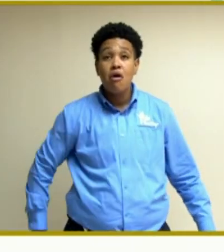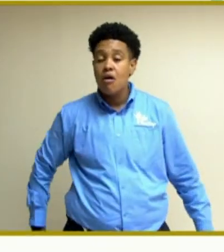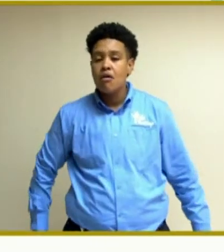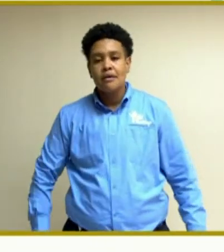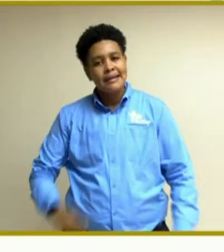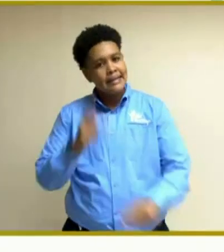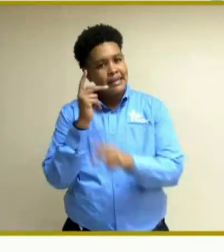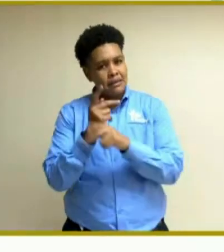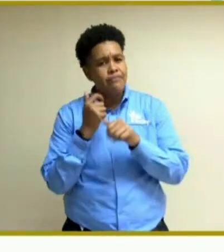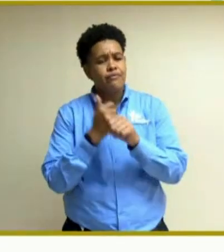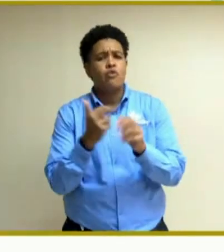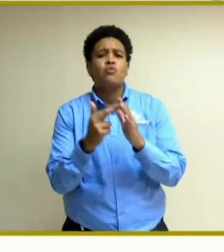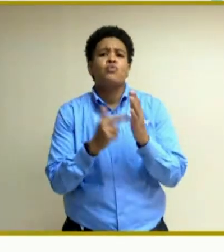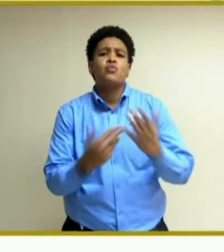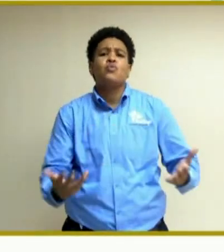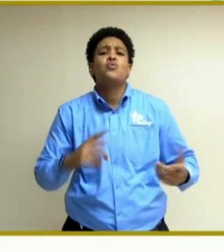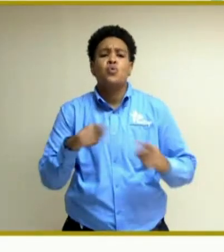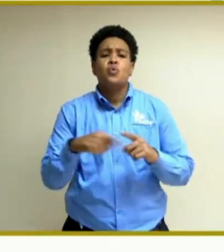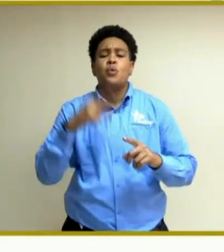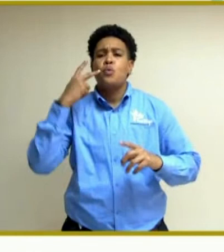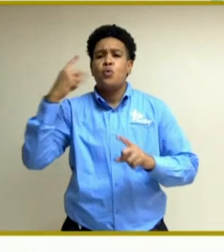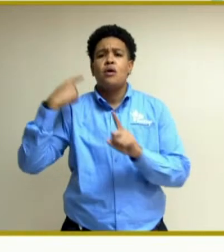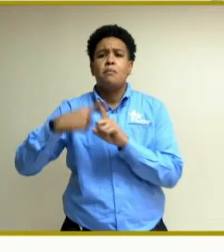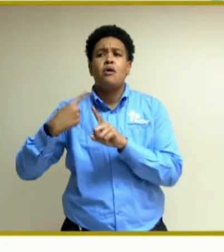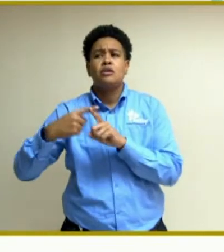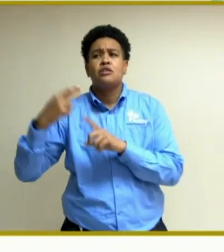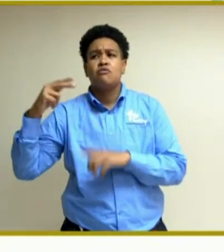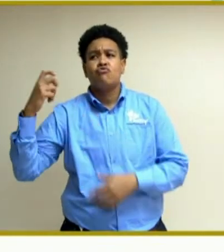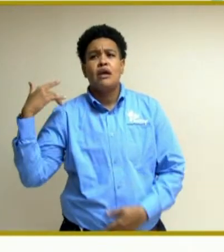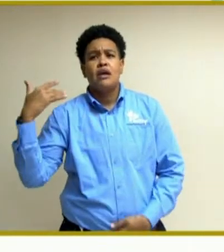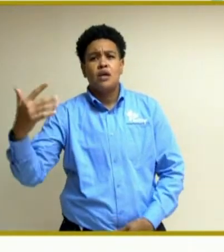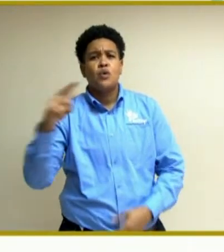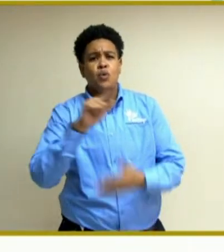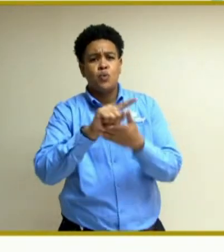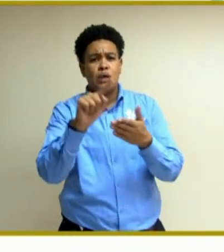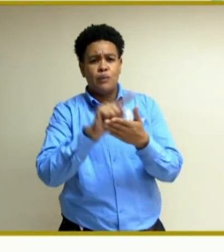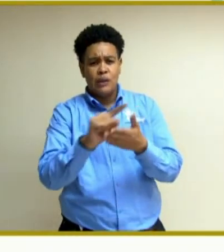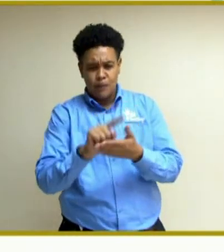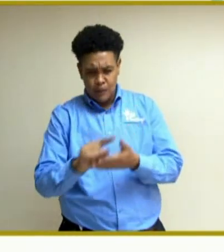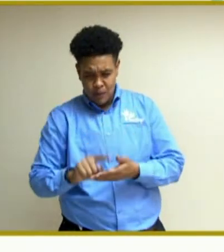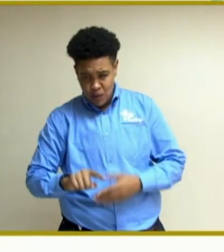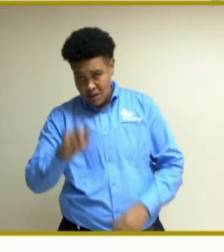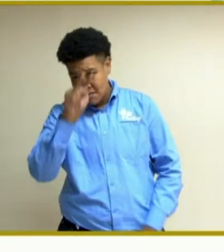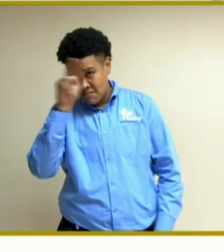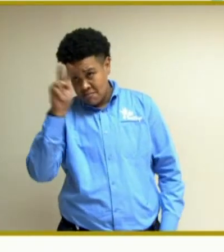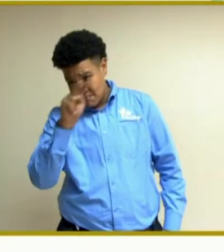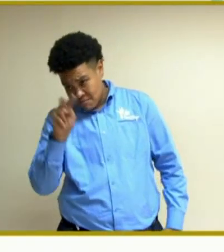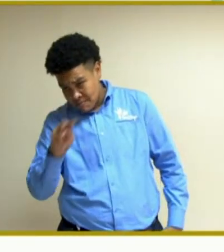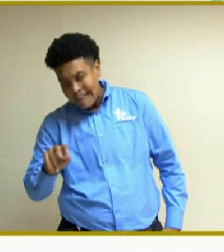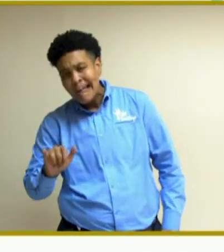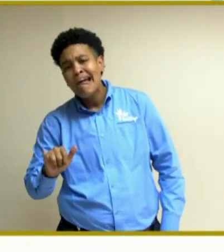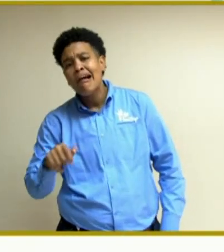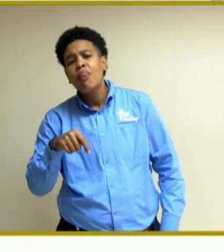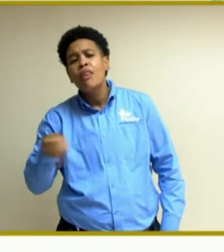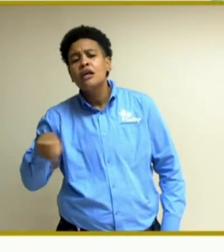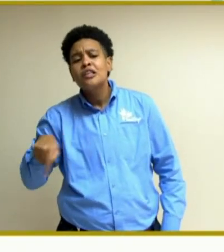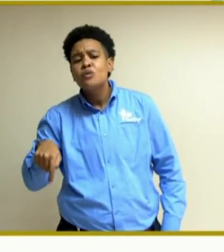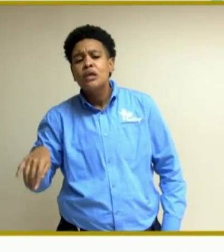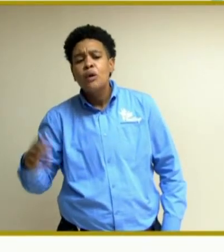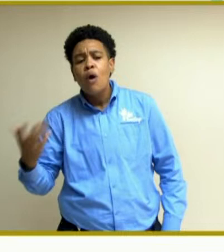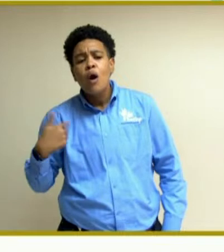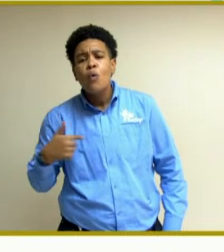When we look at the positivity rate over time weekly, we this week